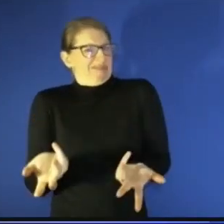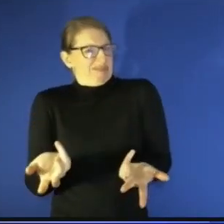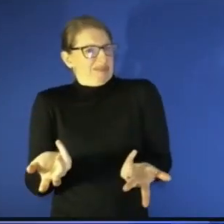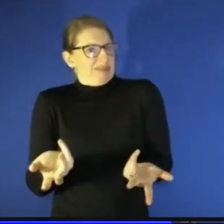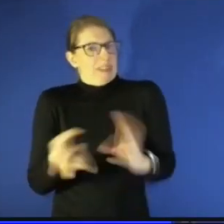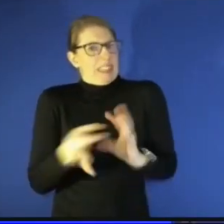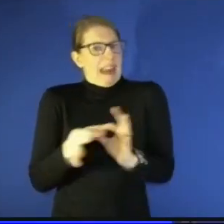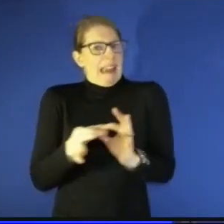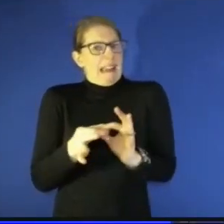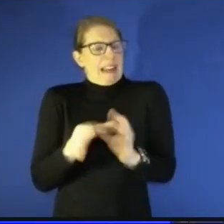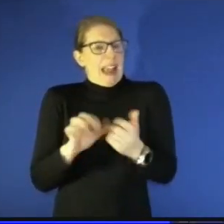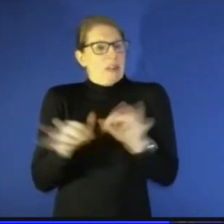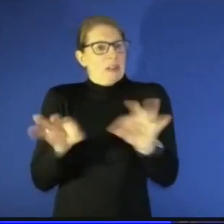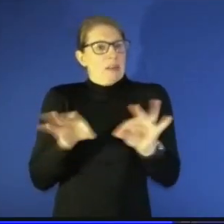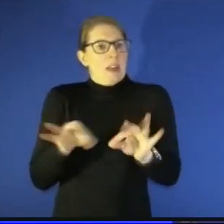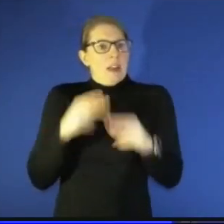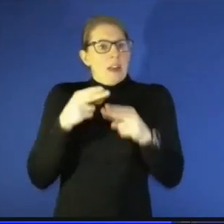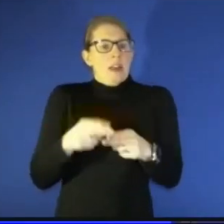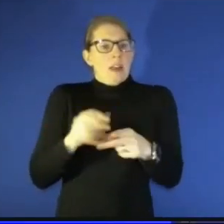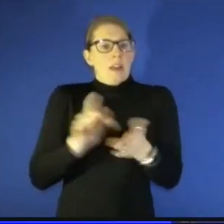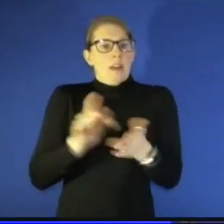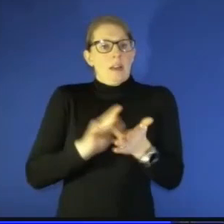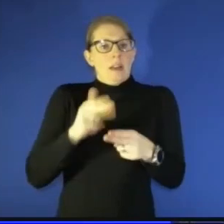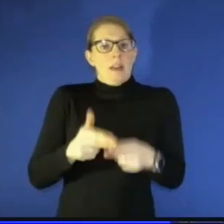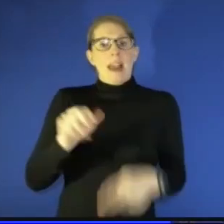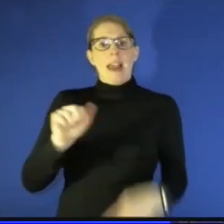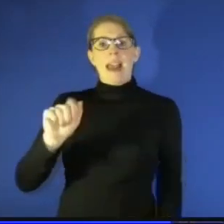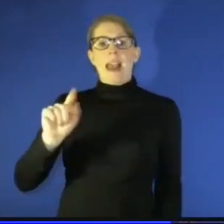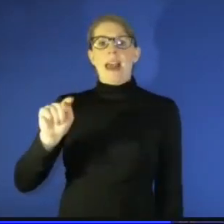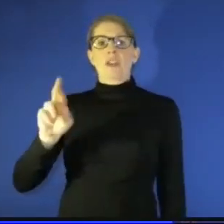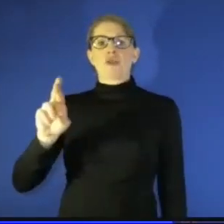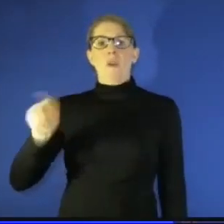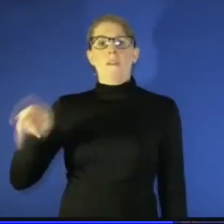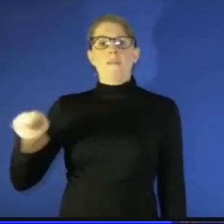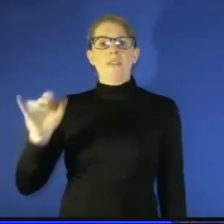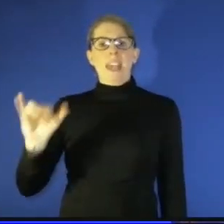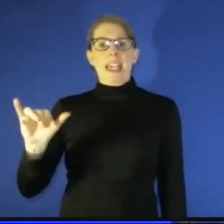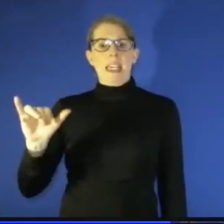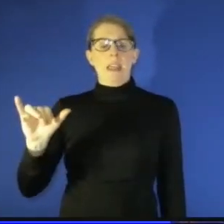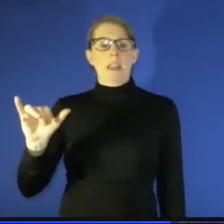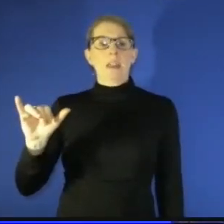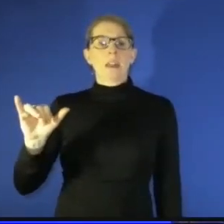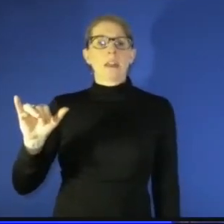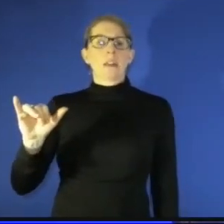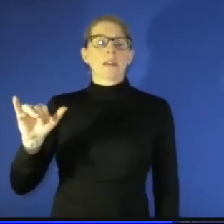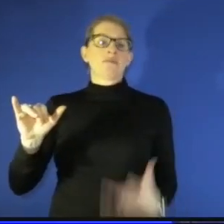the medical word is called atrophy, which all of our tissues in the body go through this. They